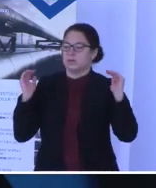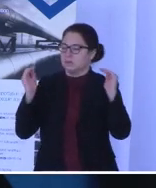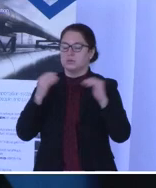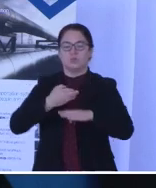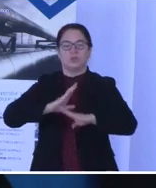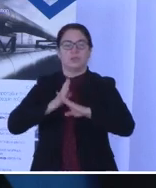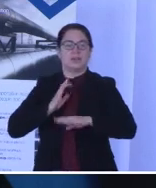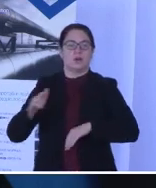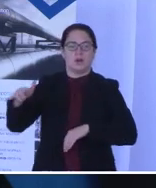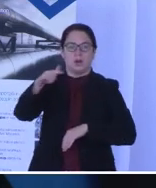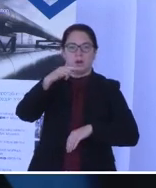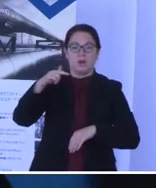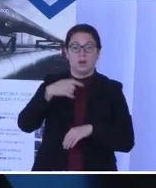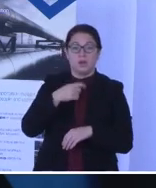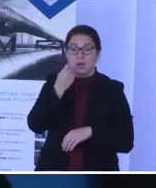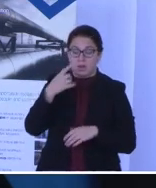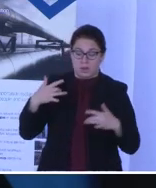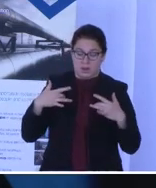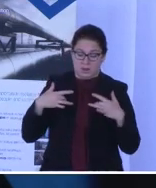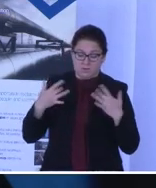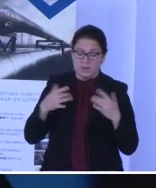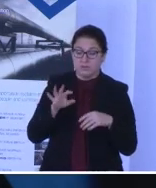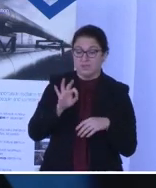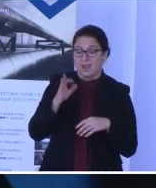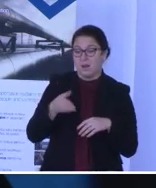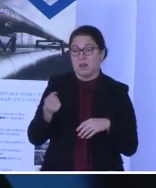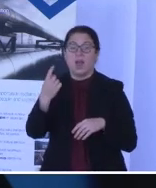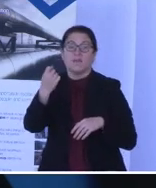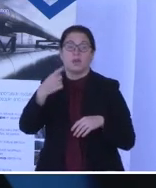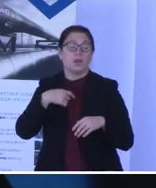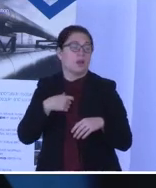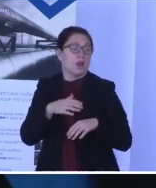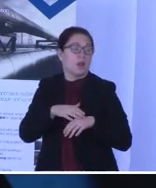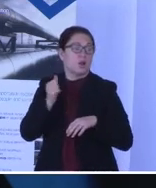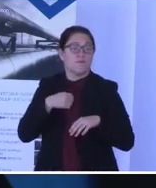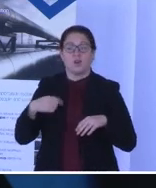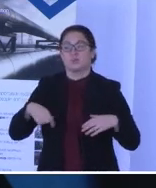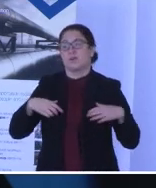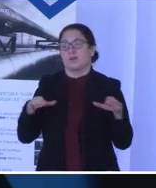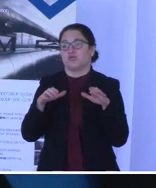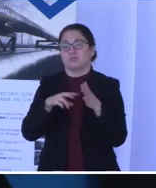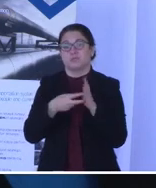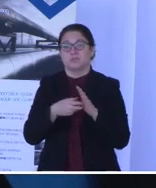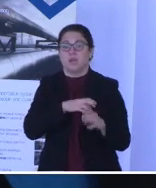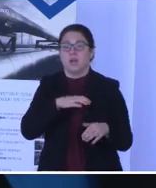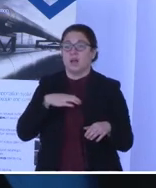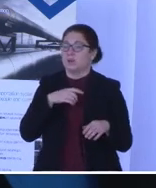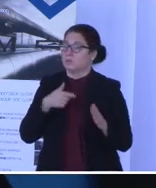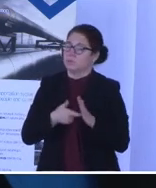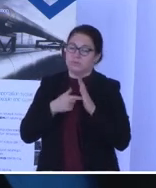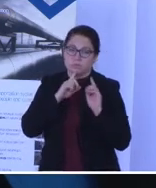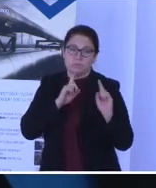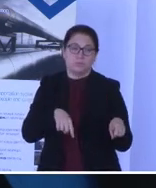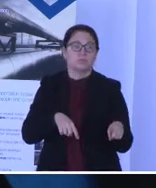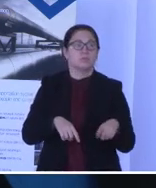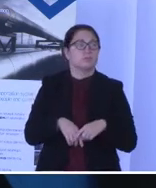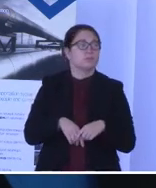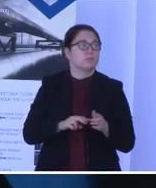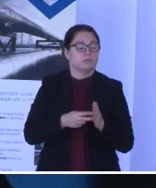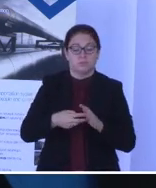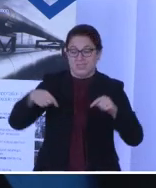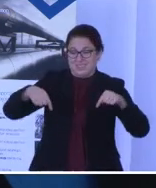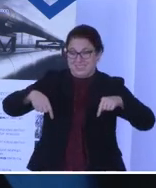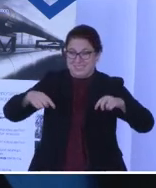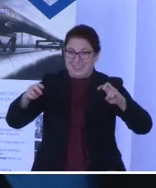11th were a call to action, and Congress has now responded. Our theme for the ceremony is 20 years protecting the